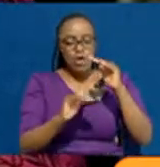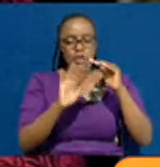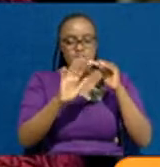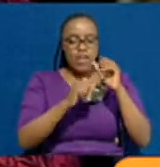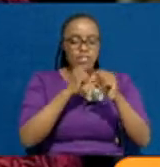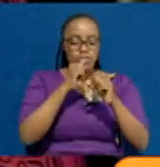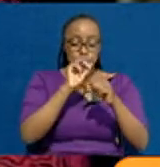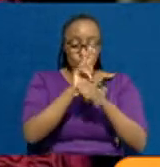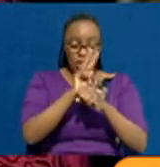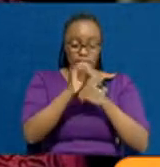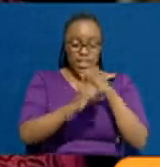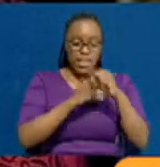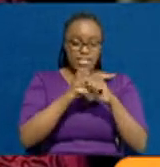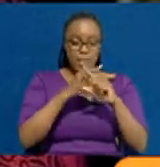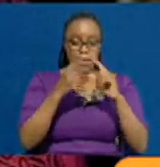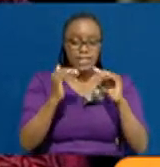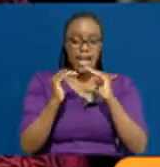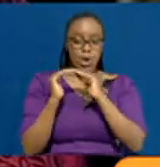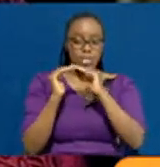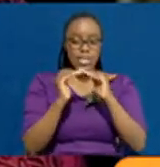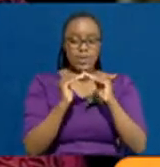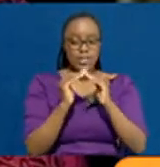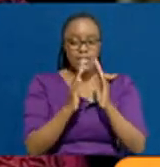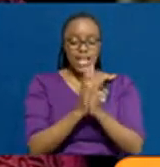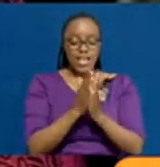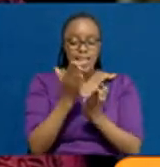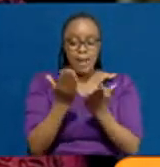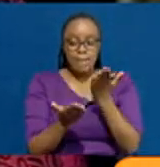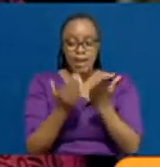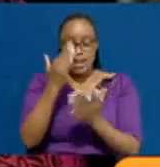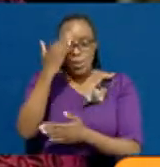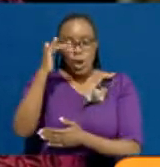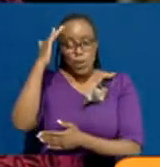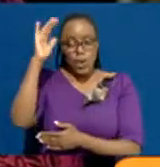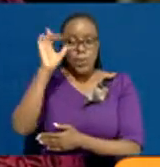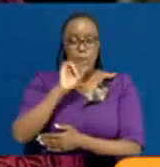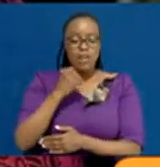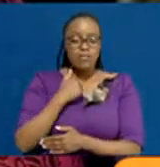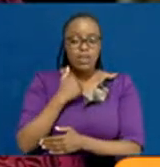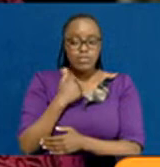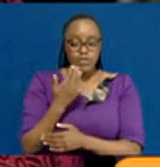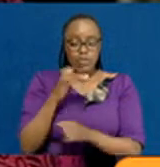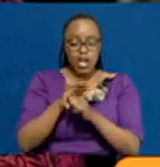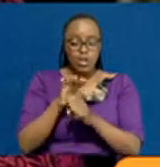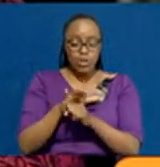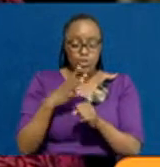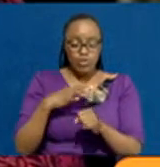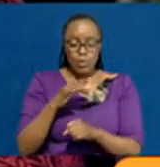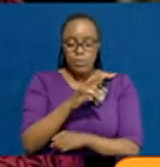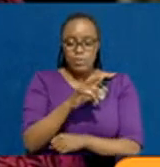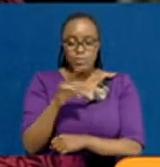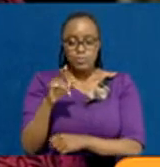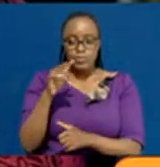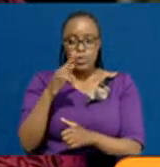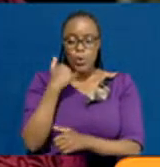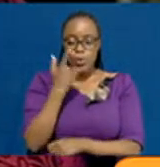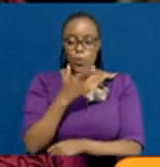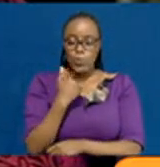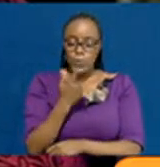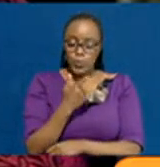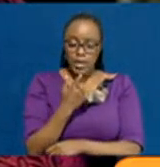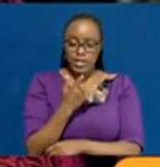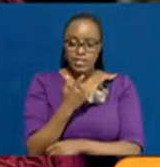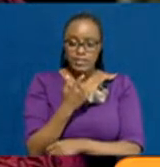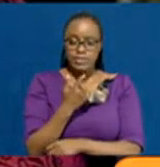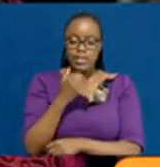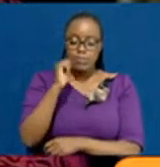But because of issues of equity and balance, because we know also we have a large population that is